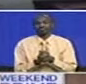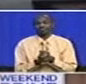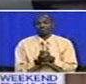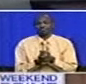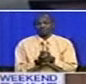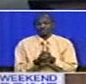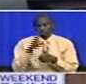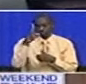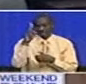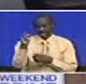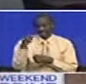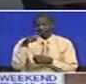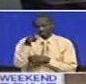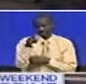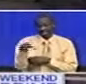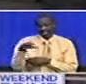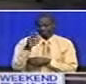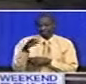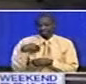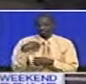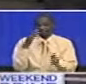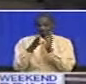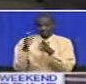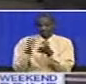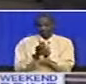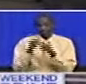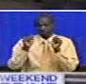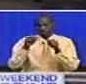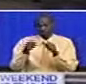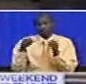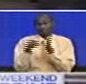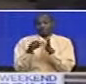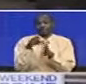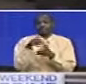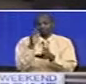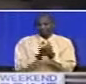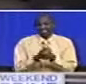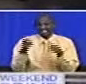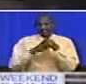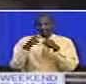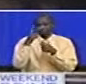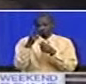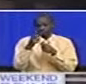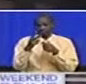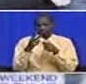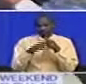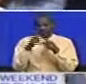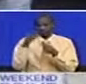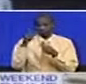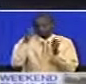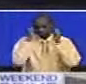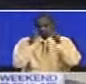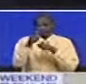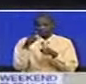The United Nations, on the other hand, is already preparing for a possible flare-up. 72 officers from the Bangladeshi police